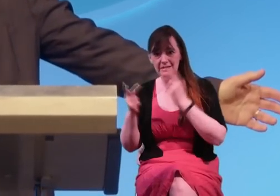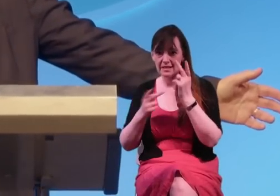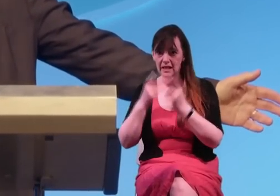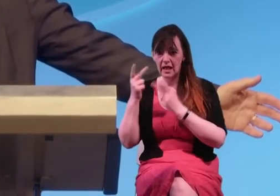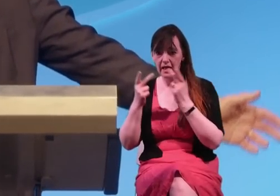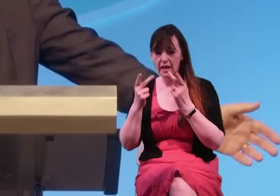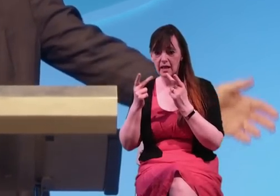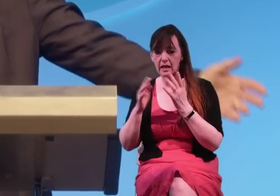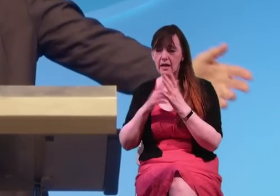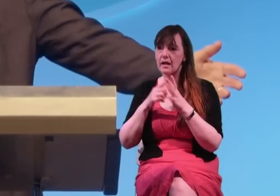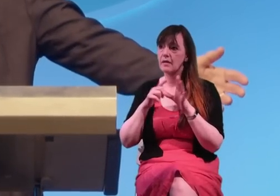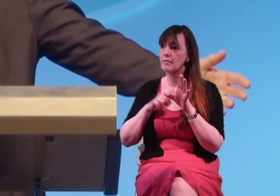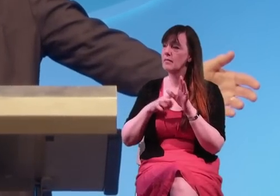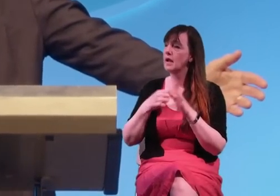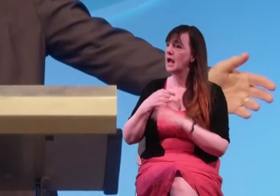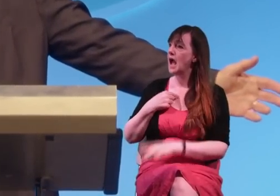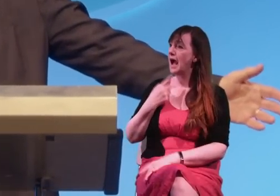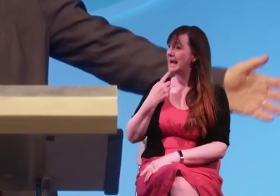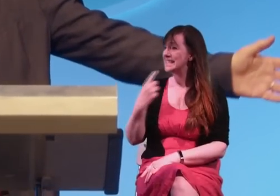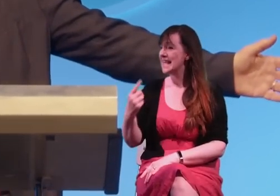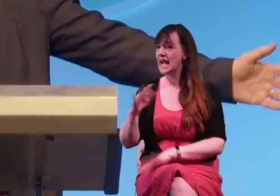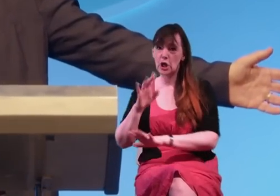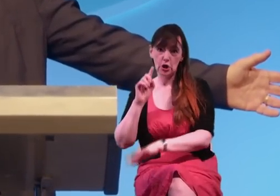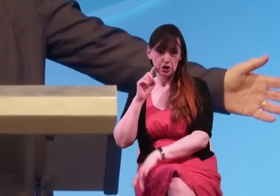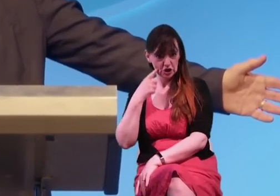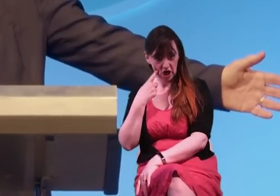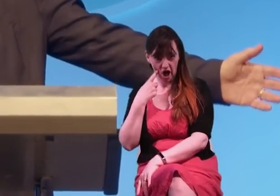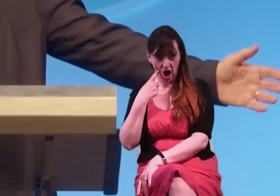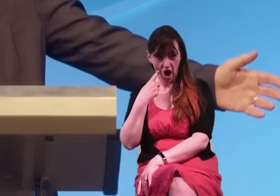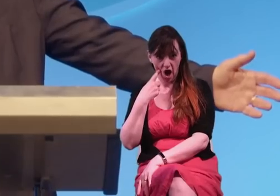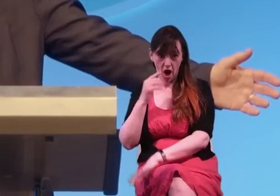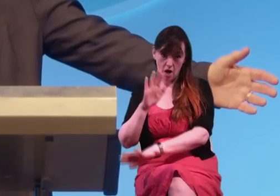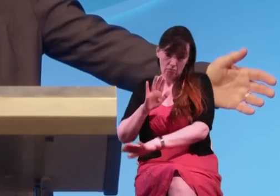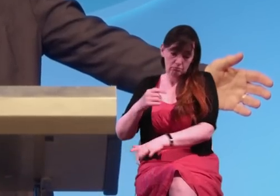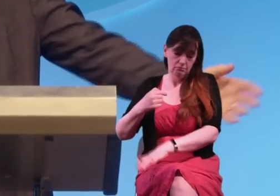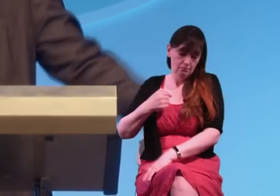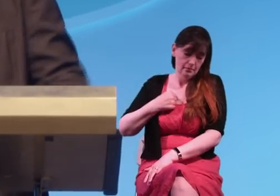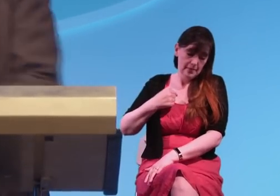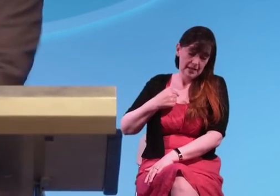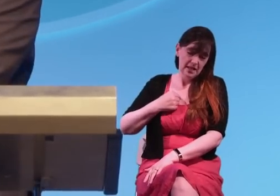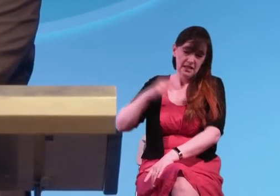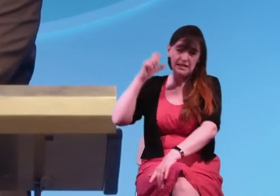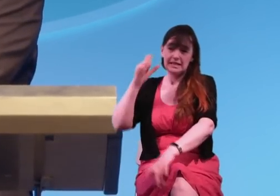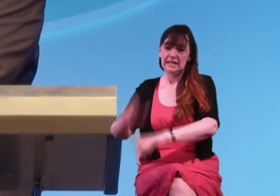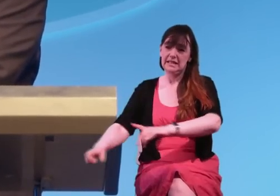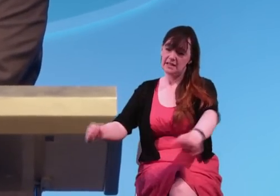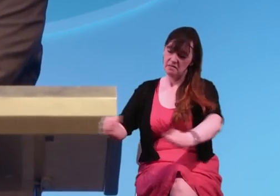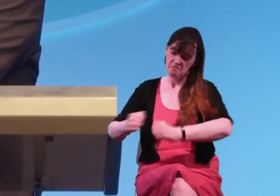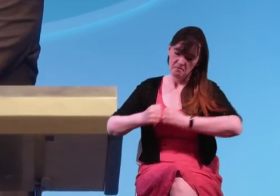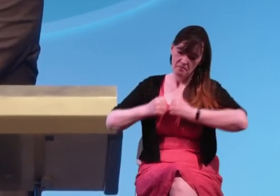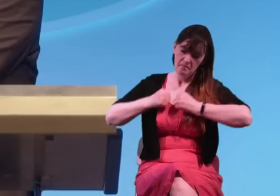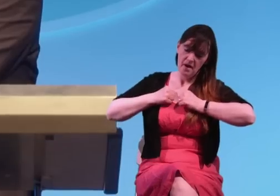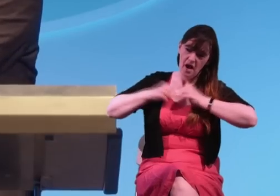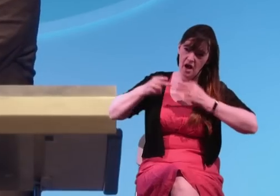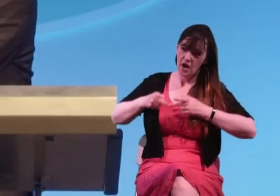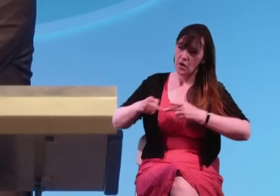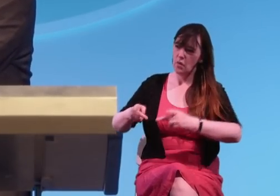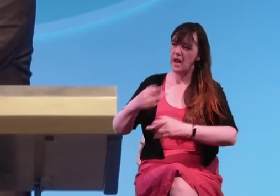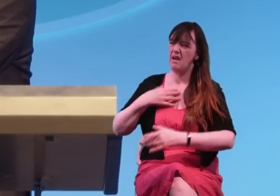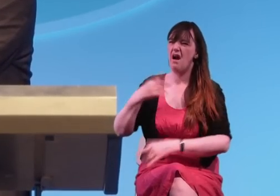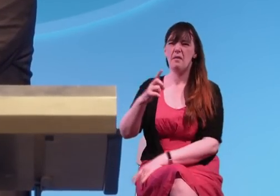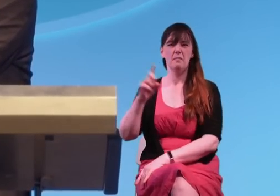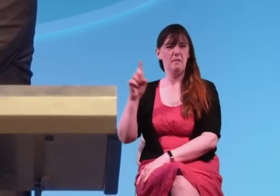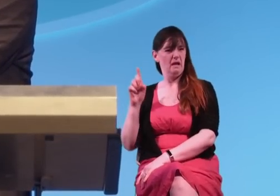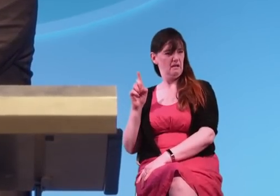say, not in a shy way, oh no, oh no, not me. I did it my way. I'm looking there, I'm going, so how did